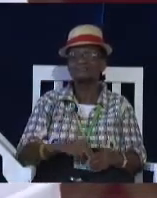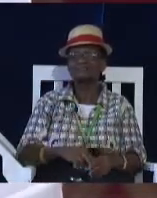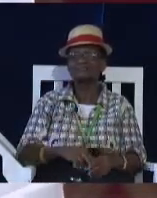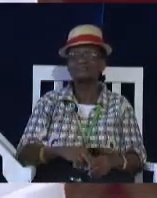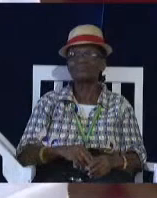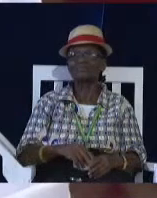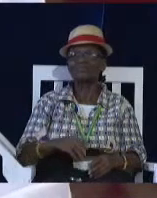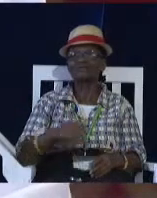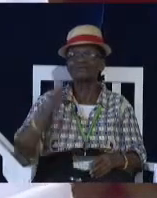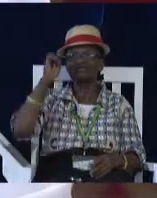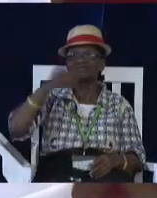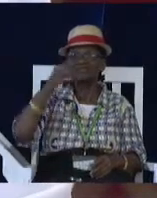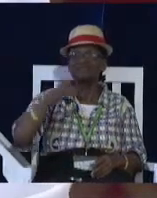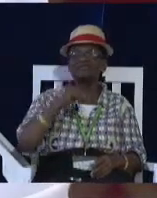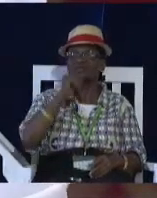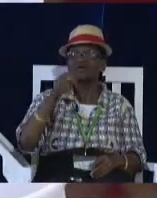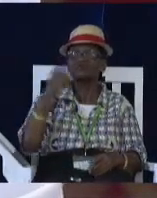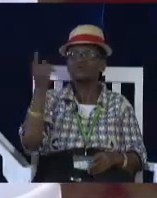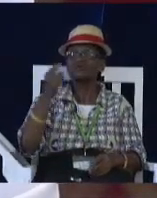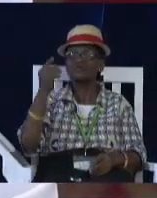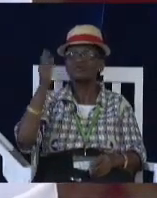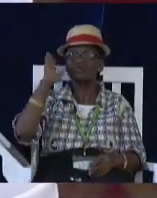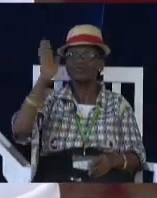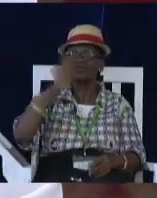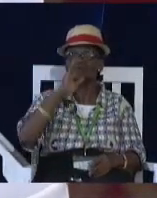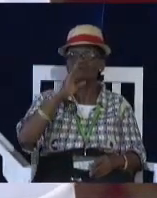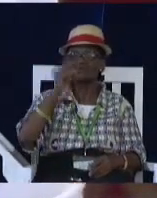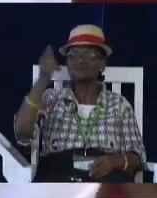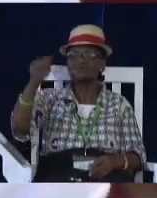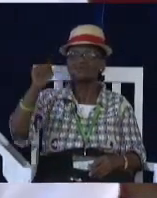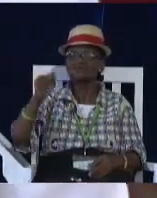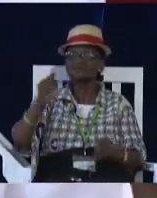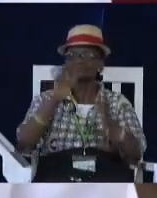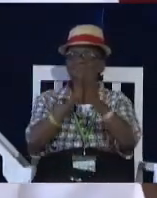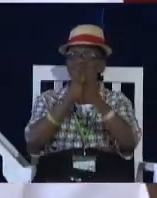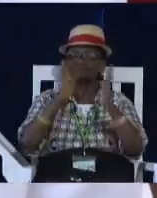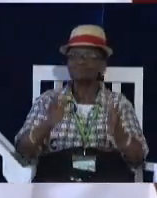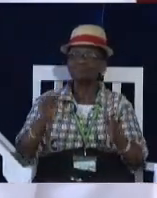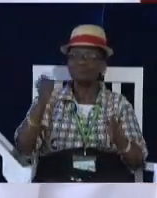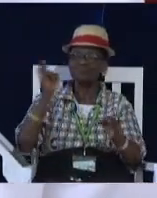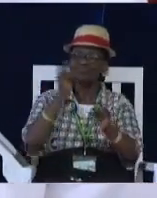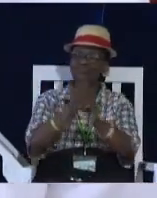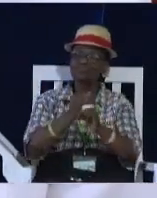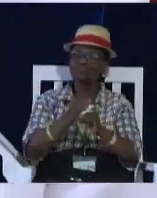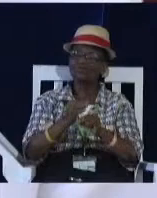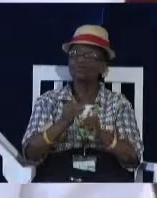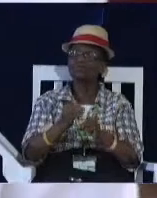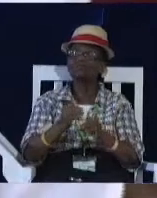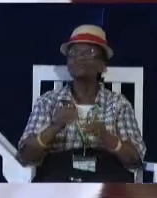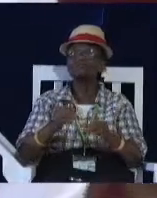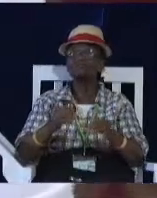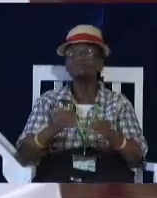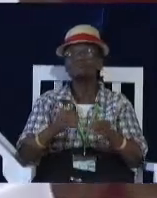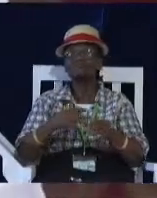He said, not only will the prayer of faith heal the sick after they've anointed that fellow with oil.